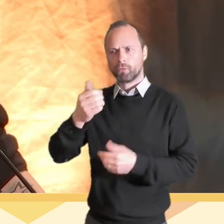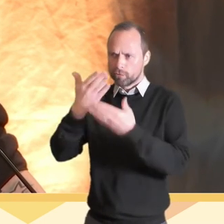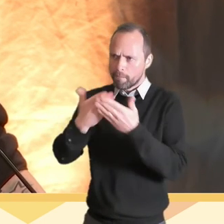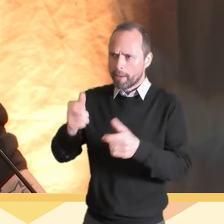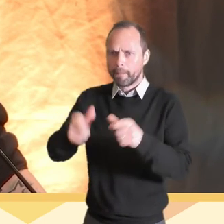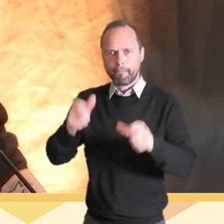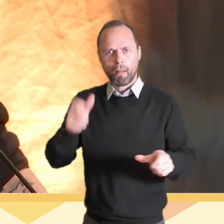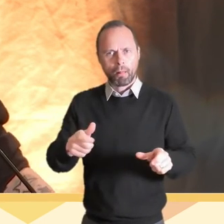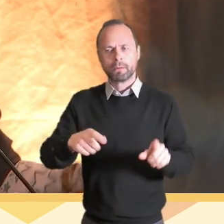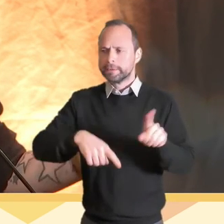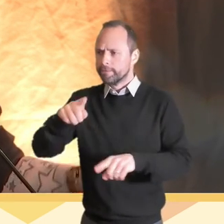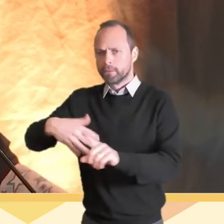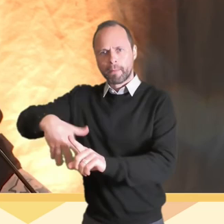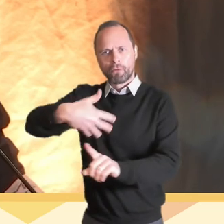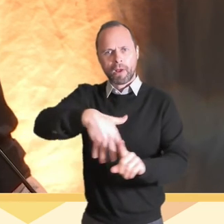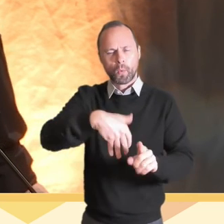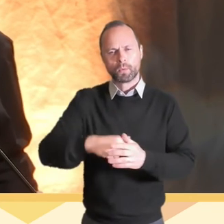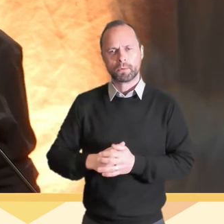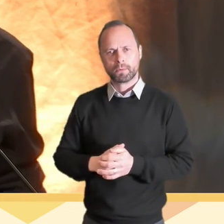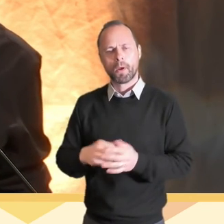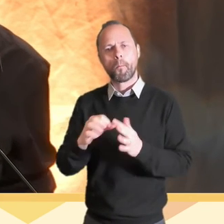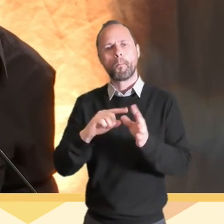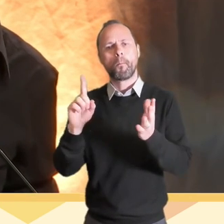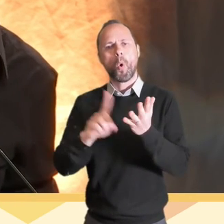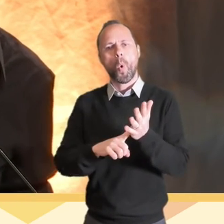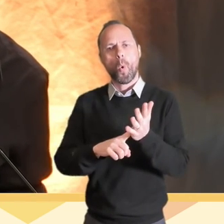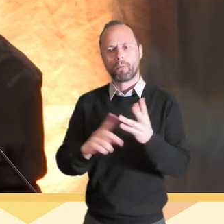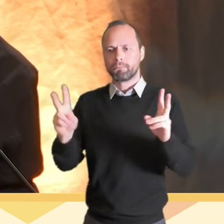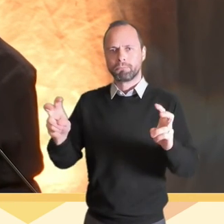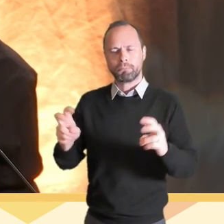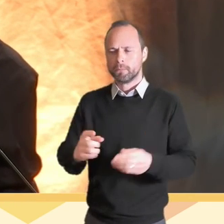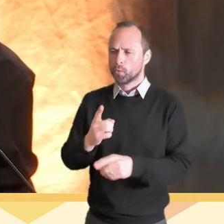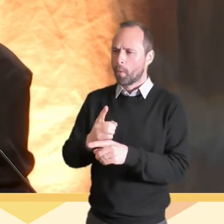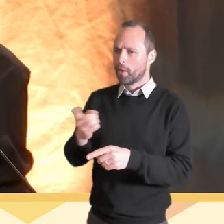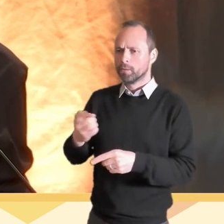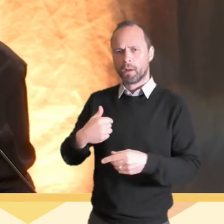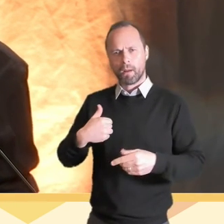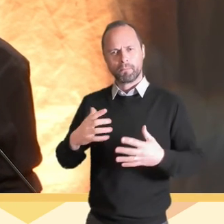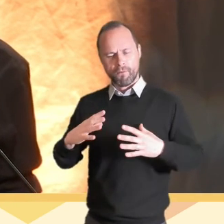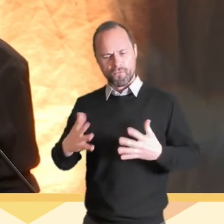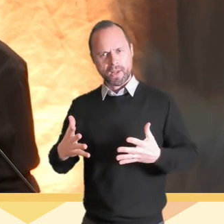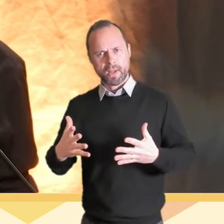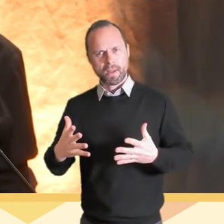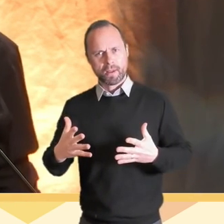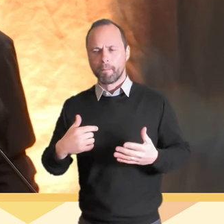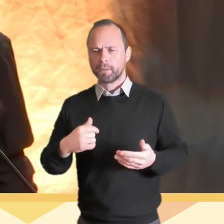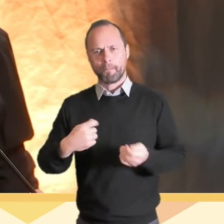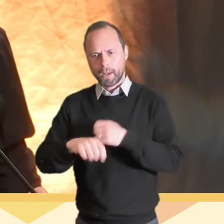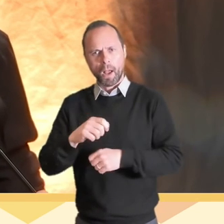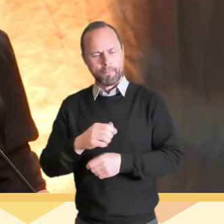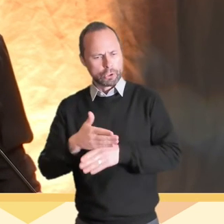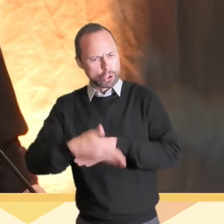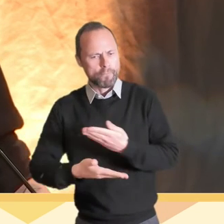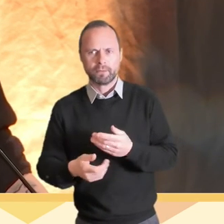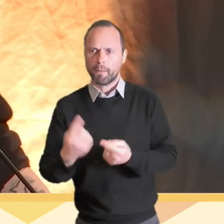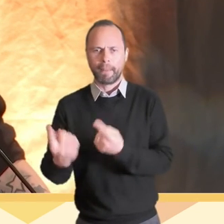indifference. Paul writes, "For though I am free with respect to all, I've made myself a servant to all, that I might win some